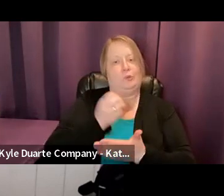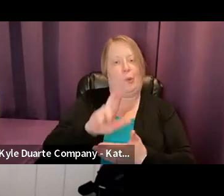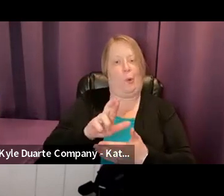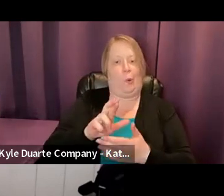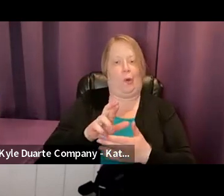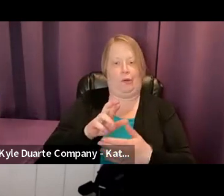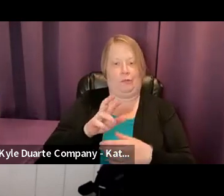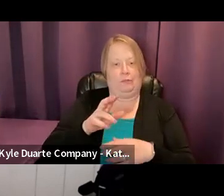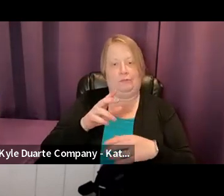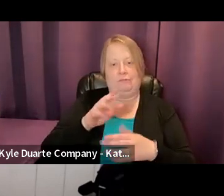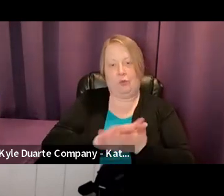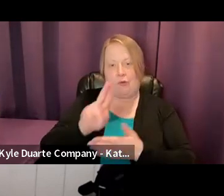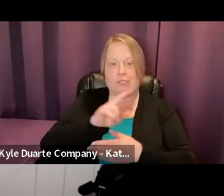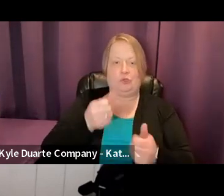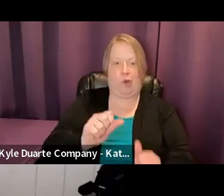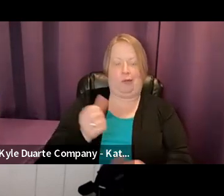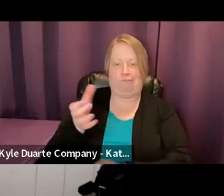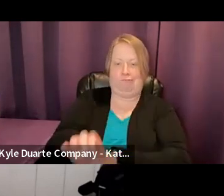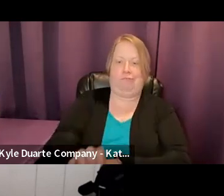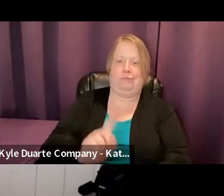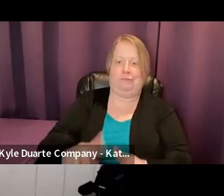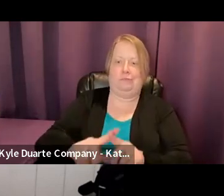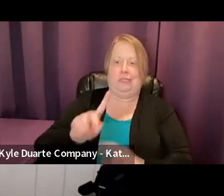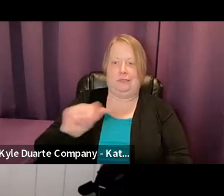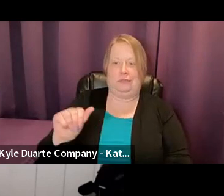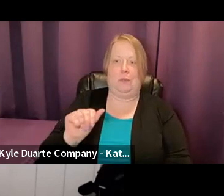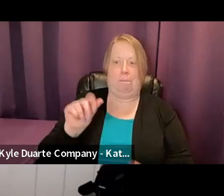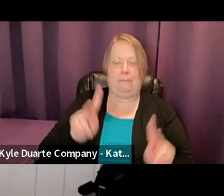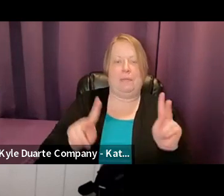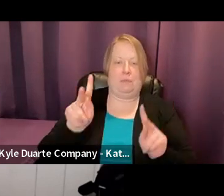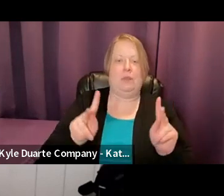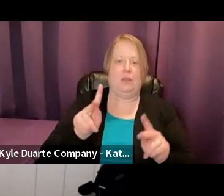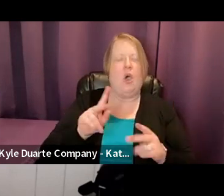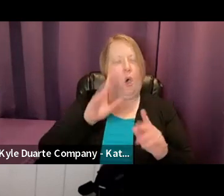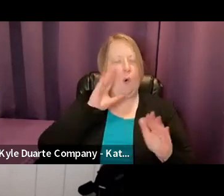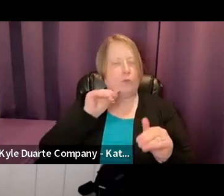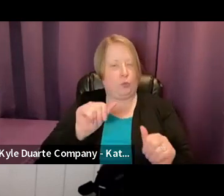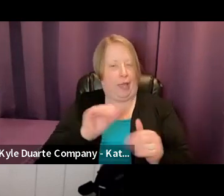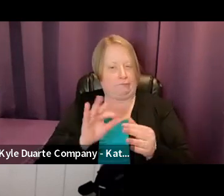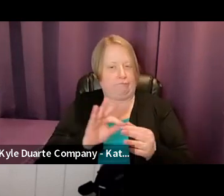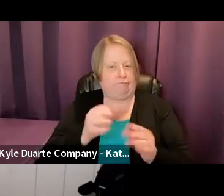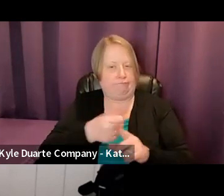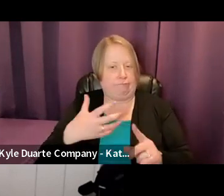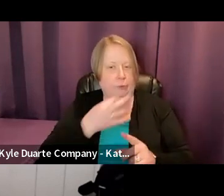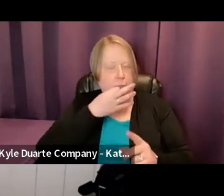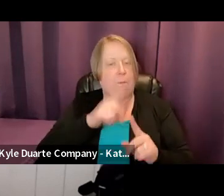folks. And hopefully you'll have a chance to talk about that in a few minutes. But next I will turn to Dominick.